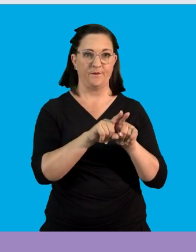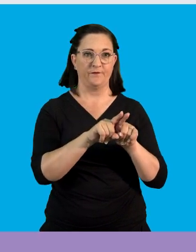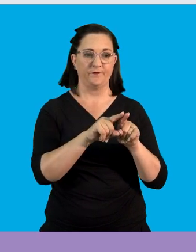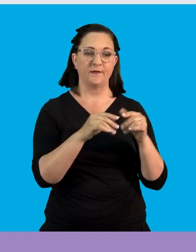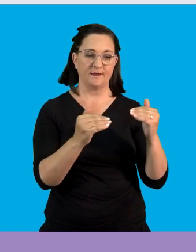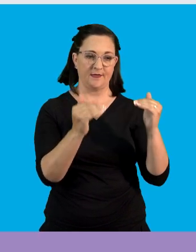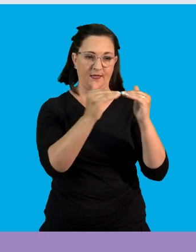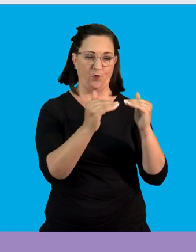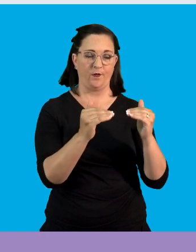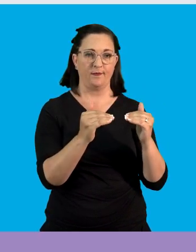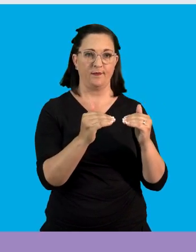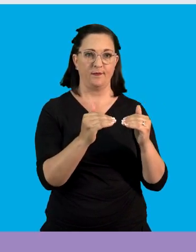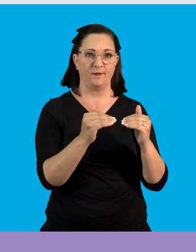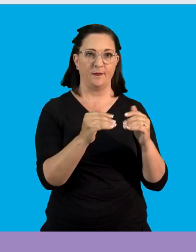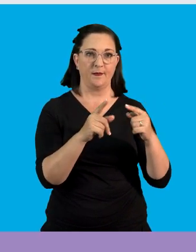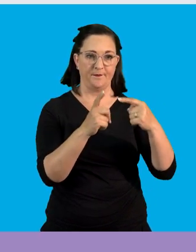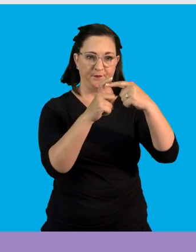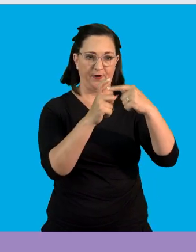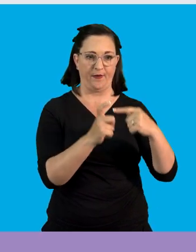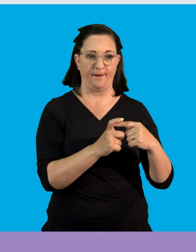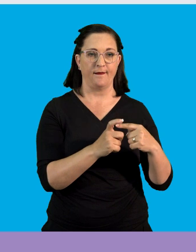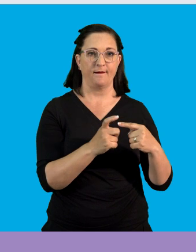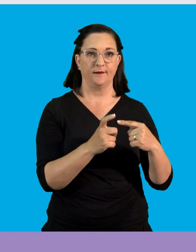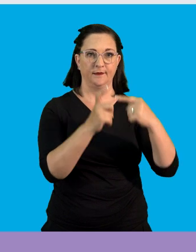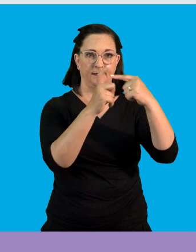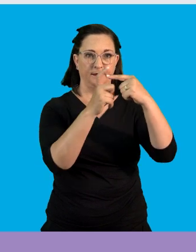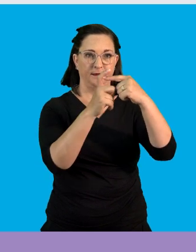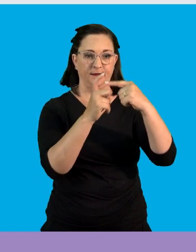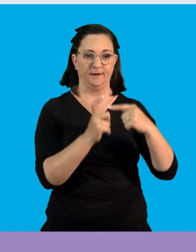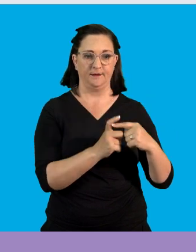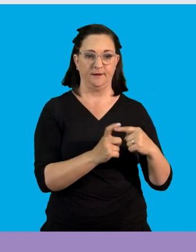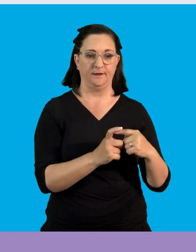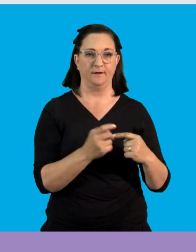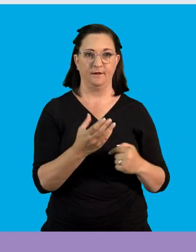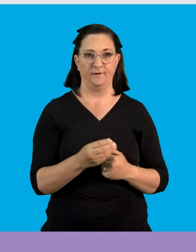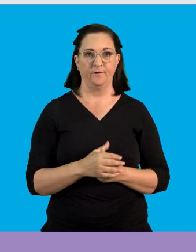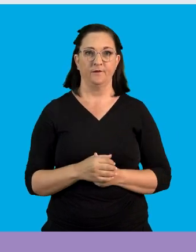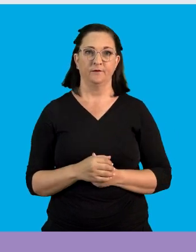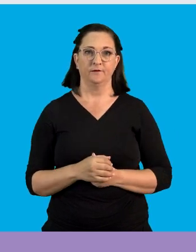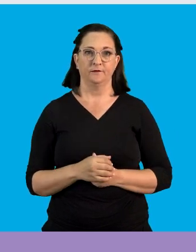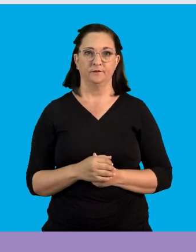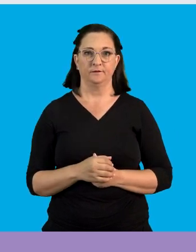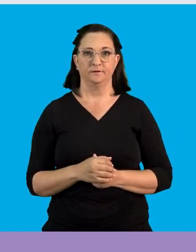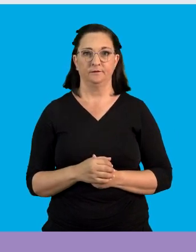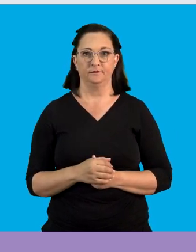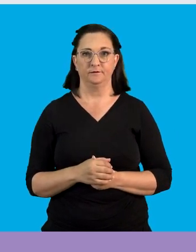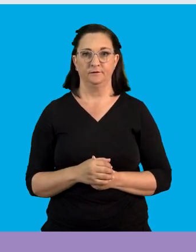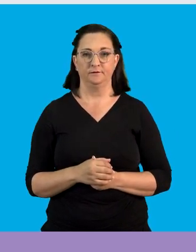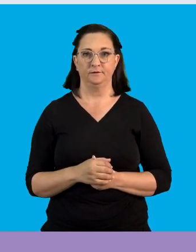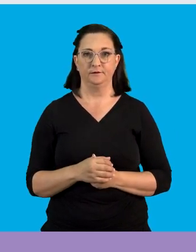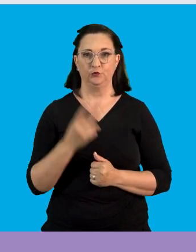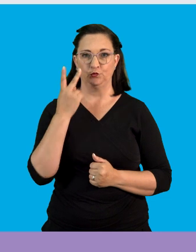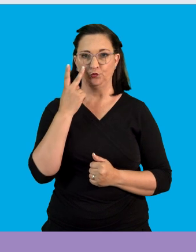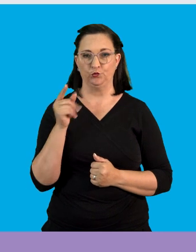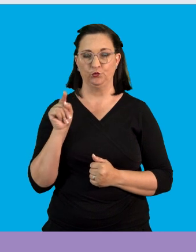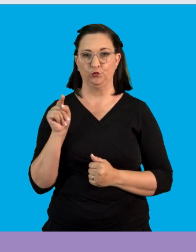they are equal to, they are opposite and parallel, so I'll use a double marking on double arrowhead. And then